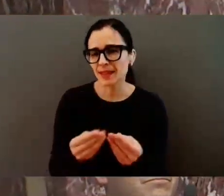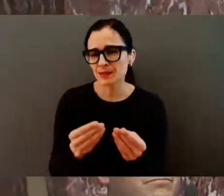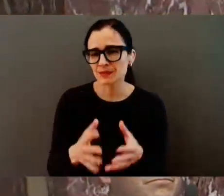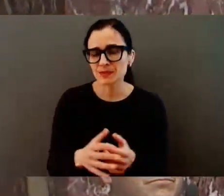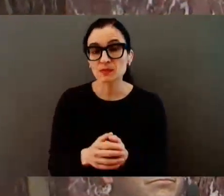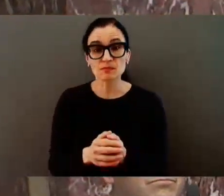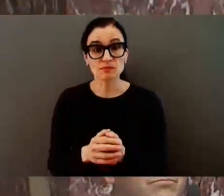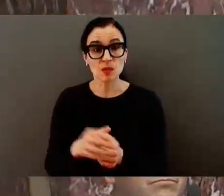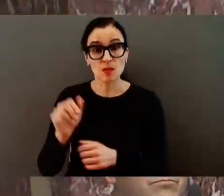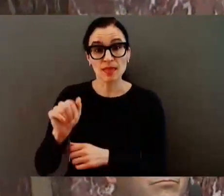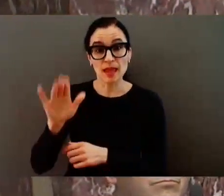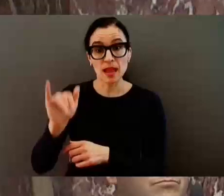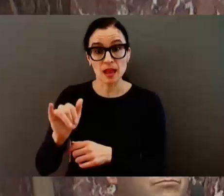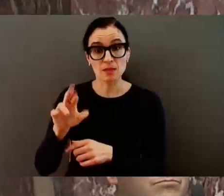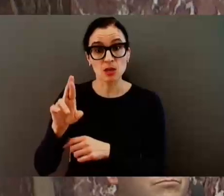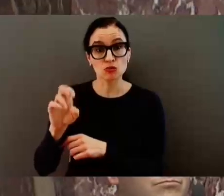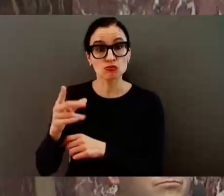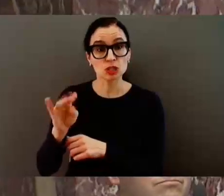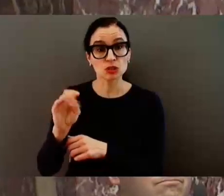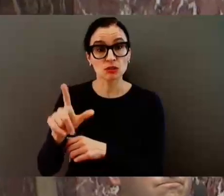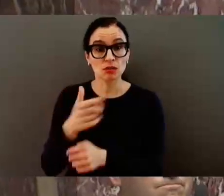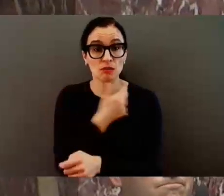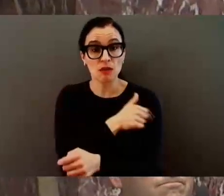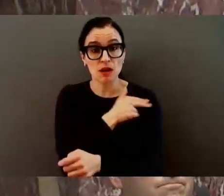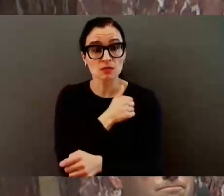facing a neurology collapse.